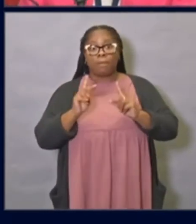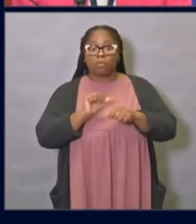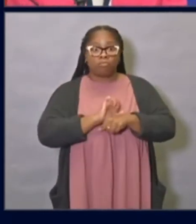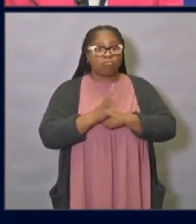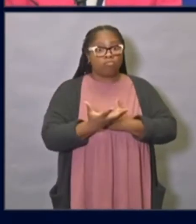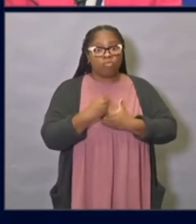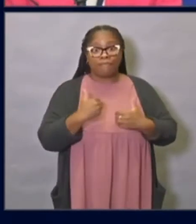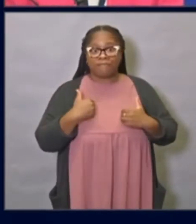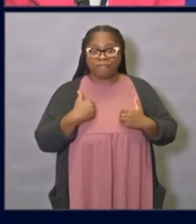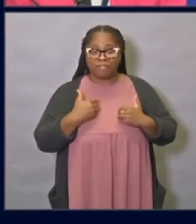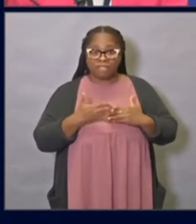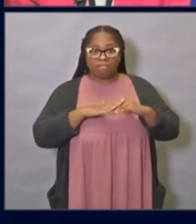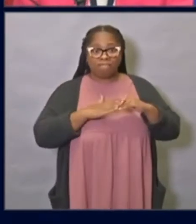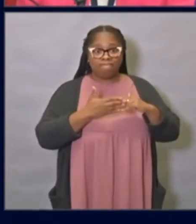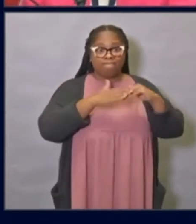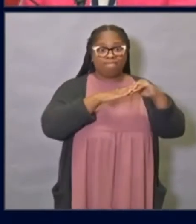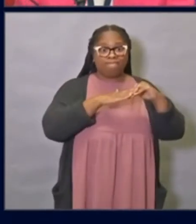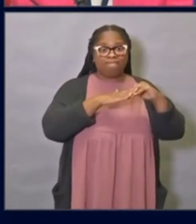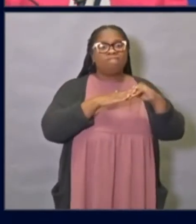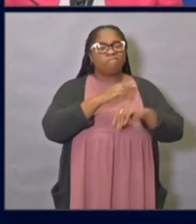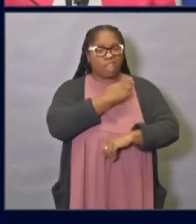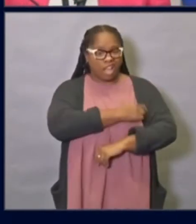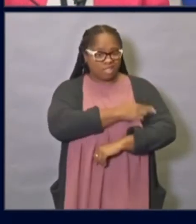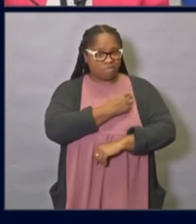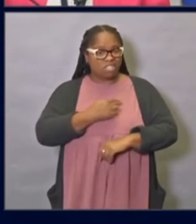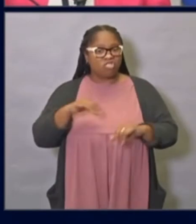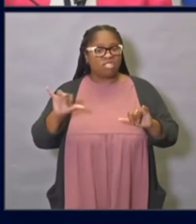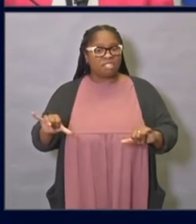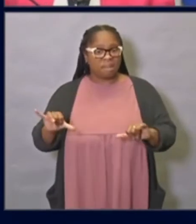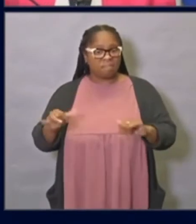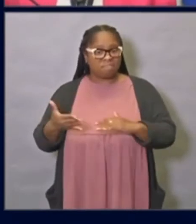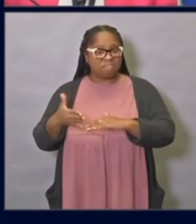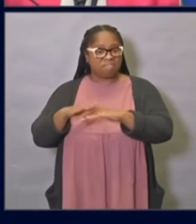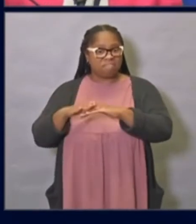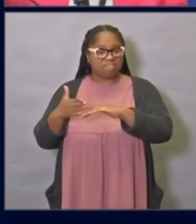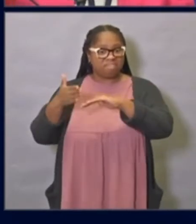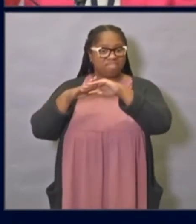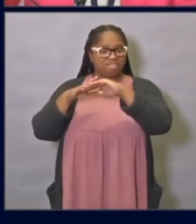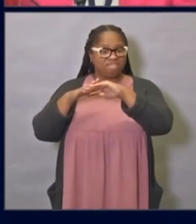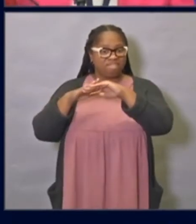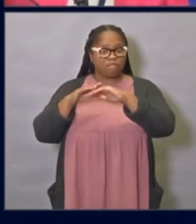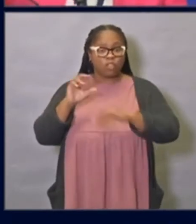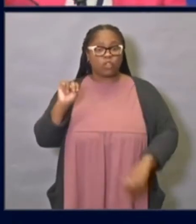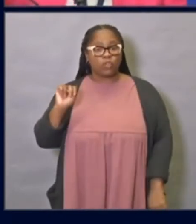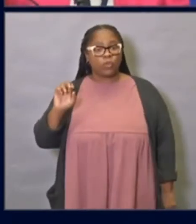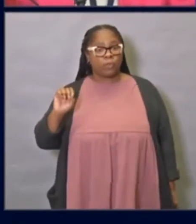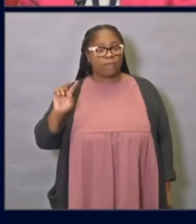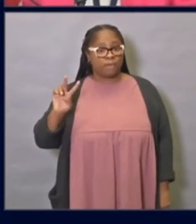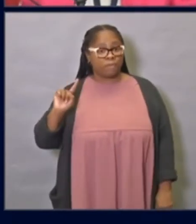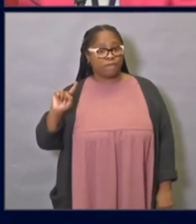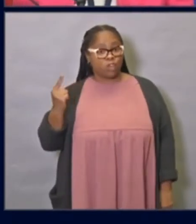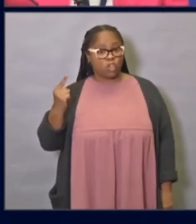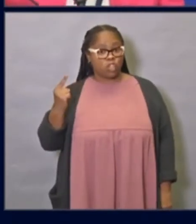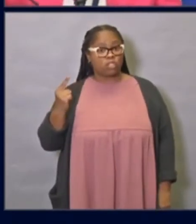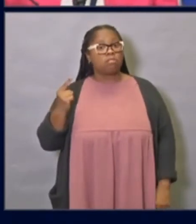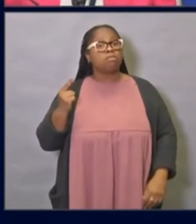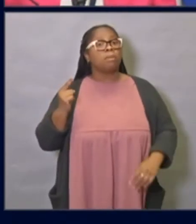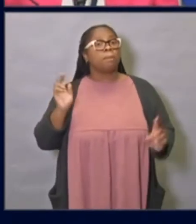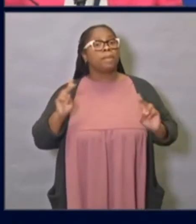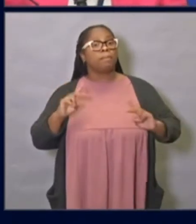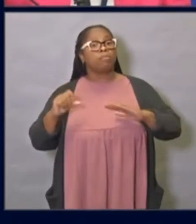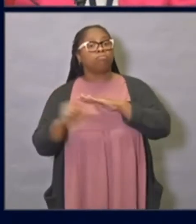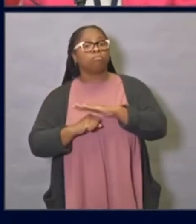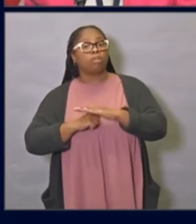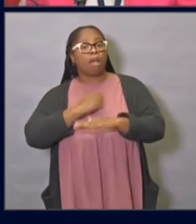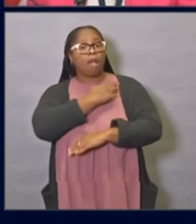seeing hospitalizations also steadily increase. On November 1st, the average number of people hospitalized for